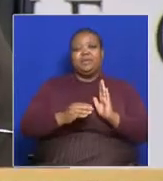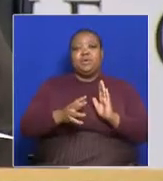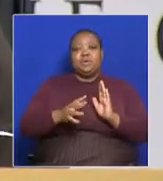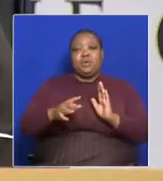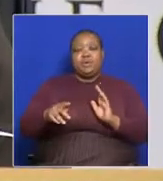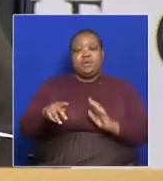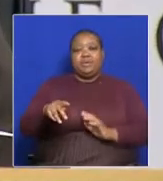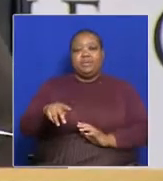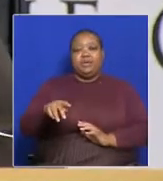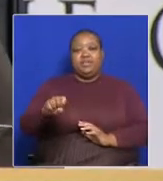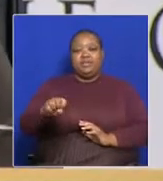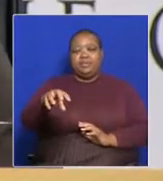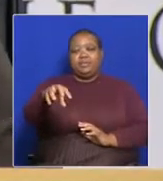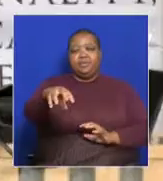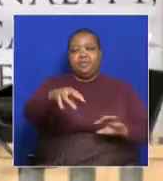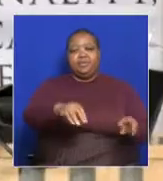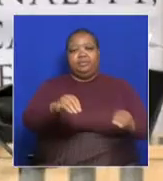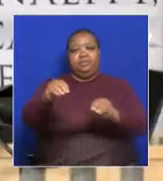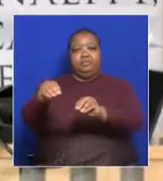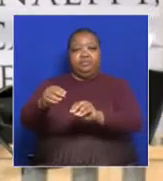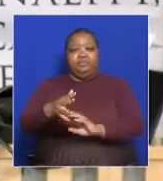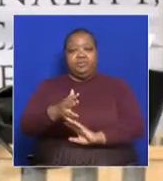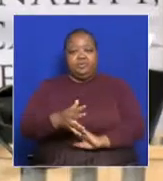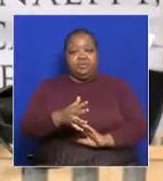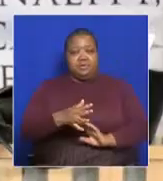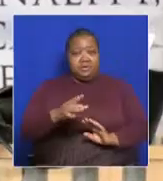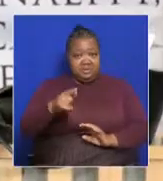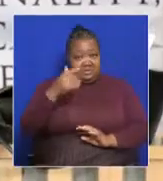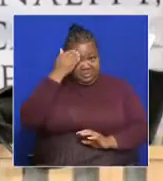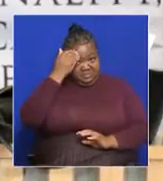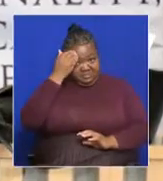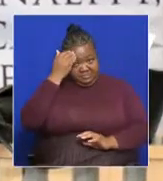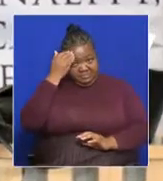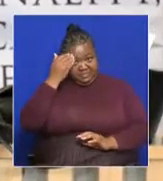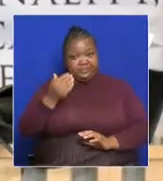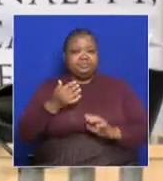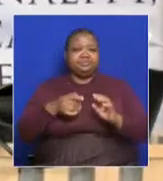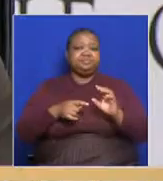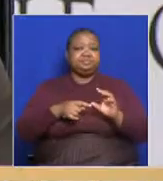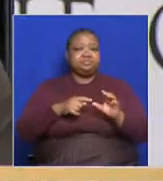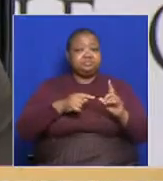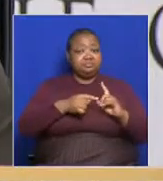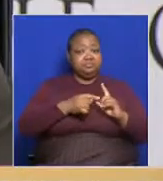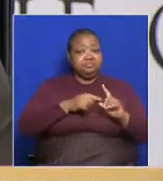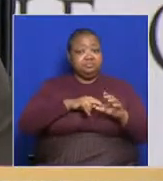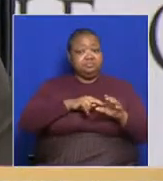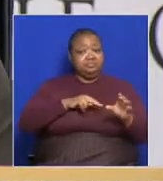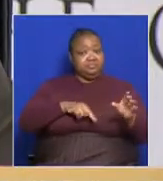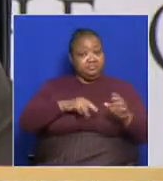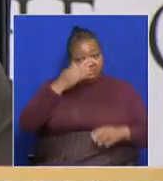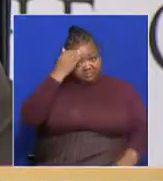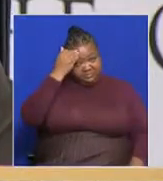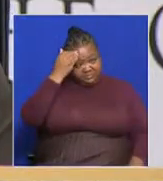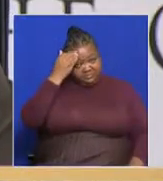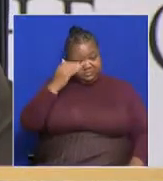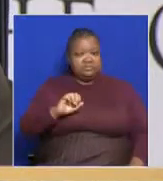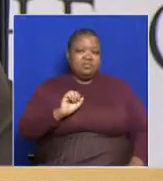Commissioner. I know Warrant Officer Mpangase is no longer with the force. Is that correct? Yes, that's correct.